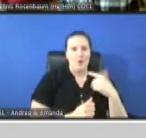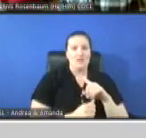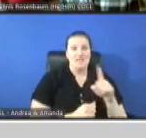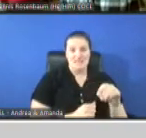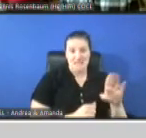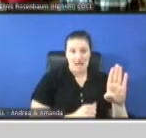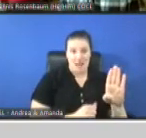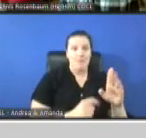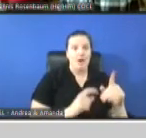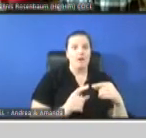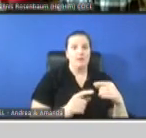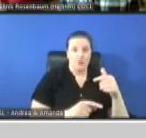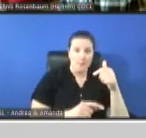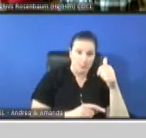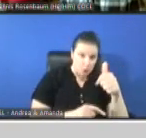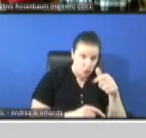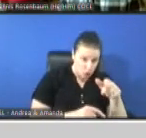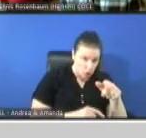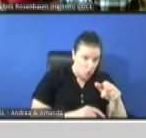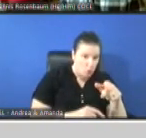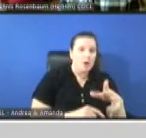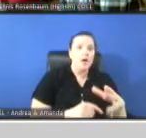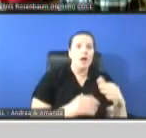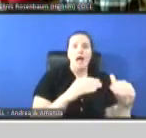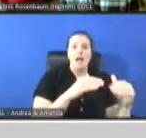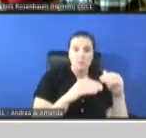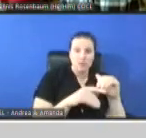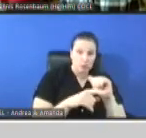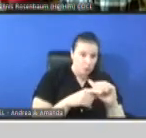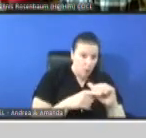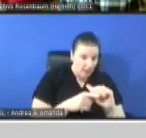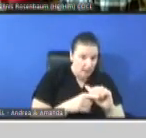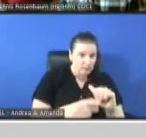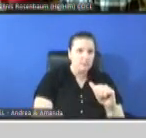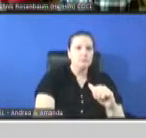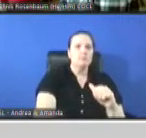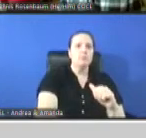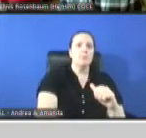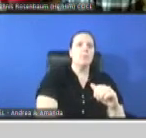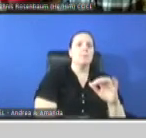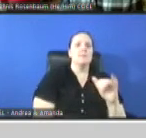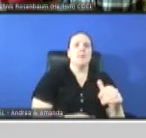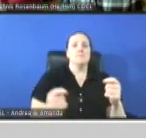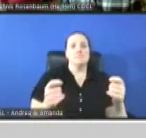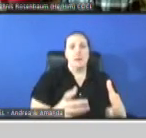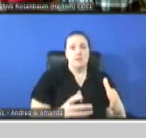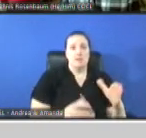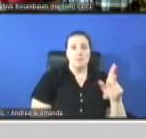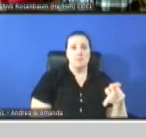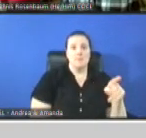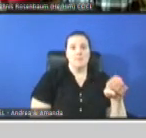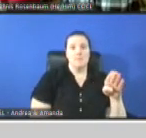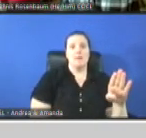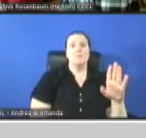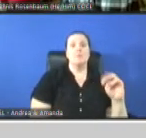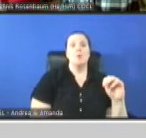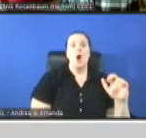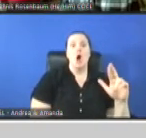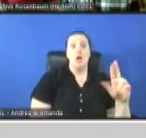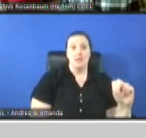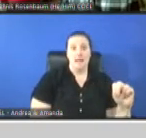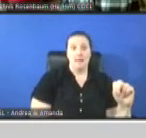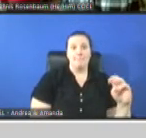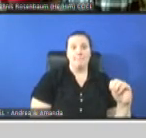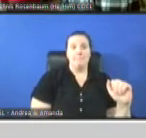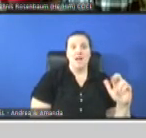about by you about equity training. The equity manager at PPB, Marlon Marion, has